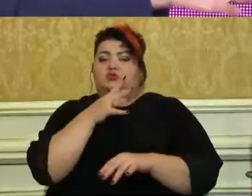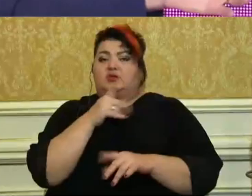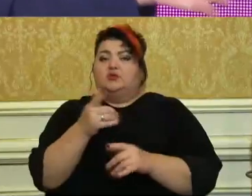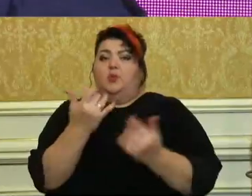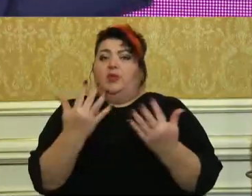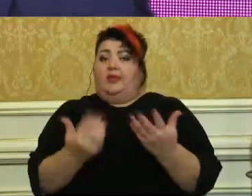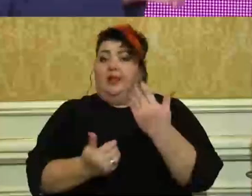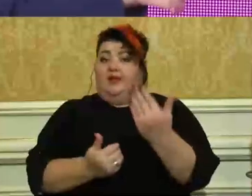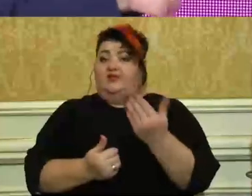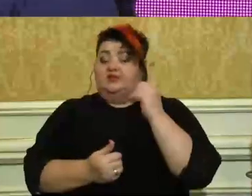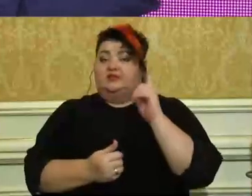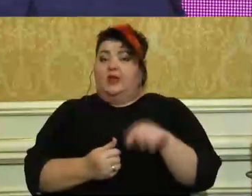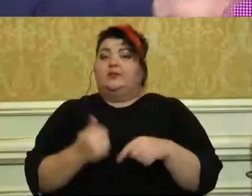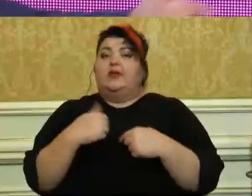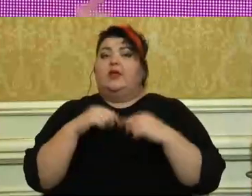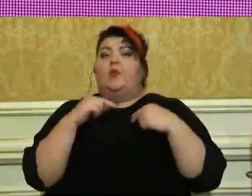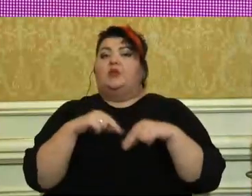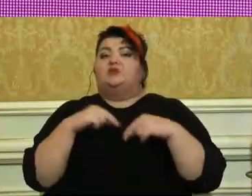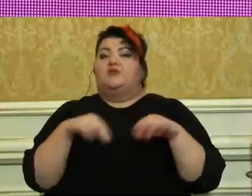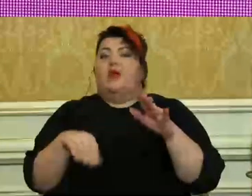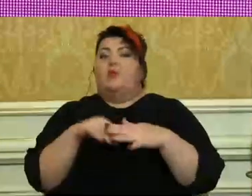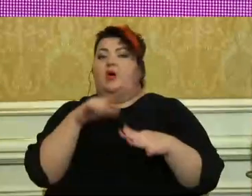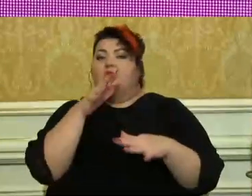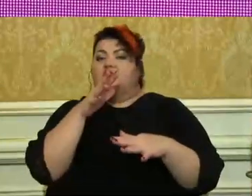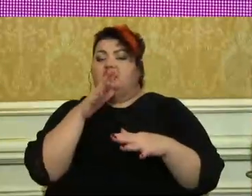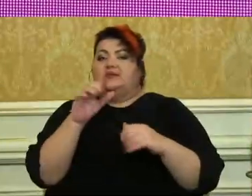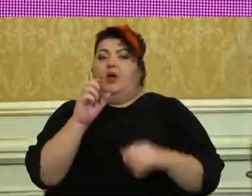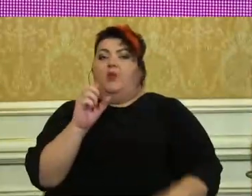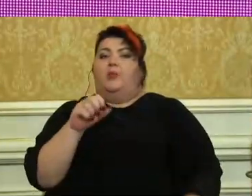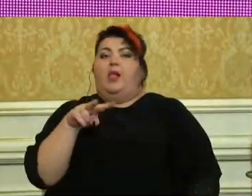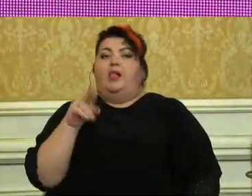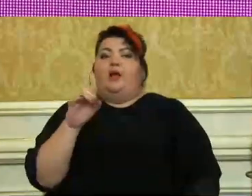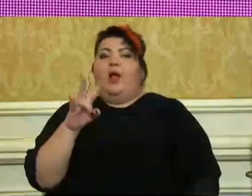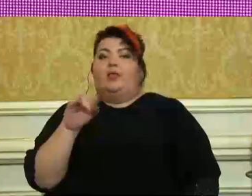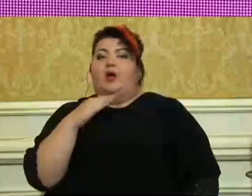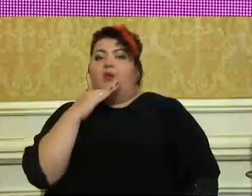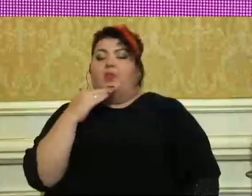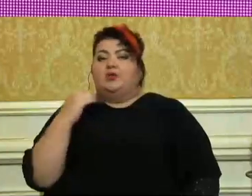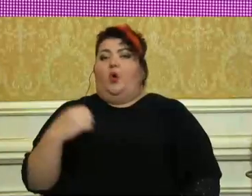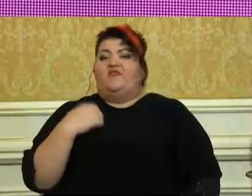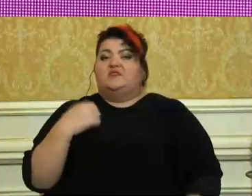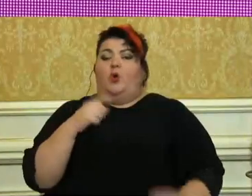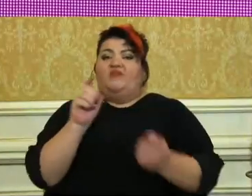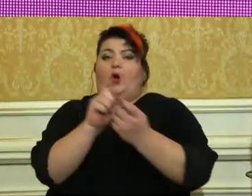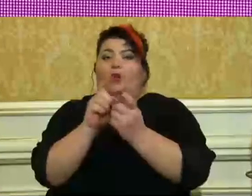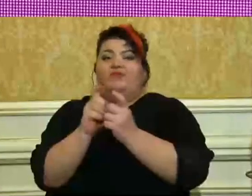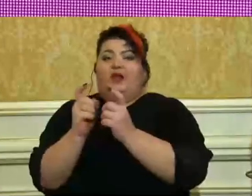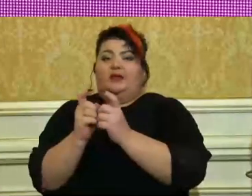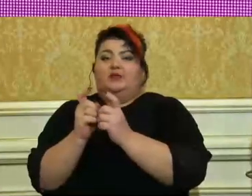in the Balkans, the siege of Sarajevo, in the war in Croatia for many years, I have a special sensitivity